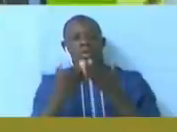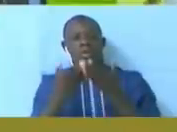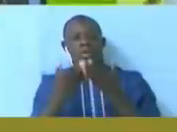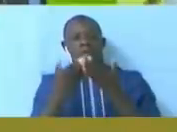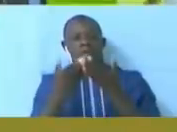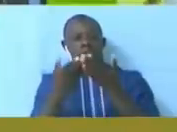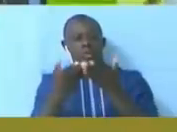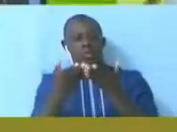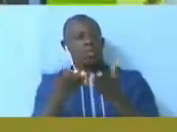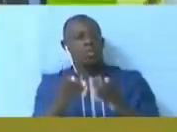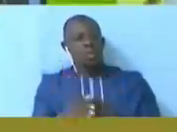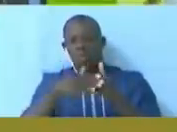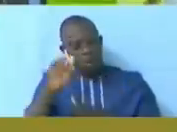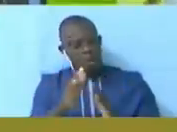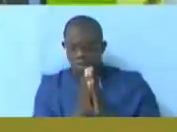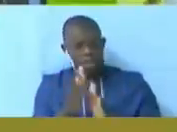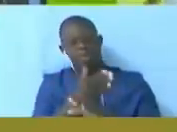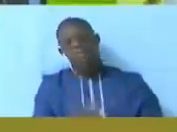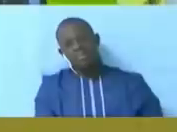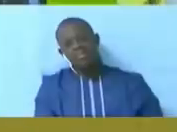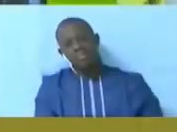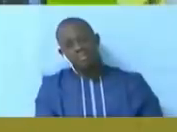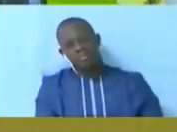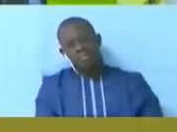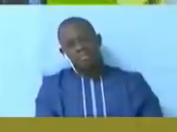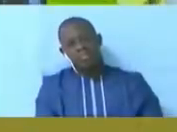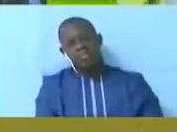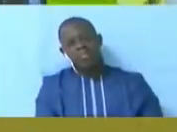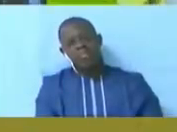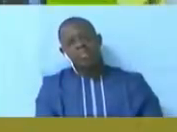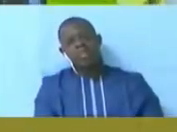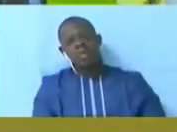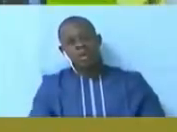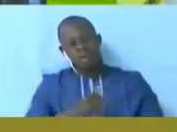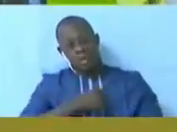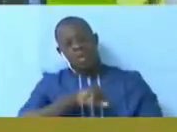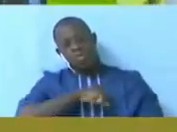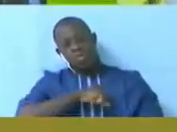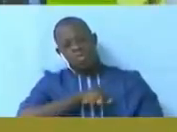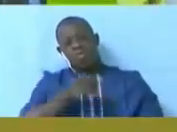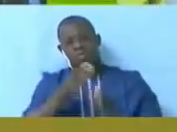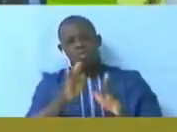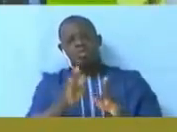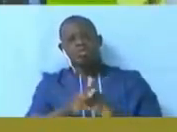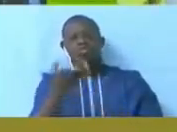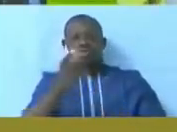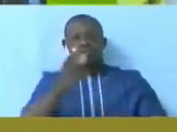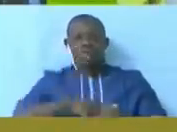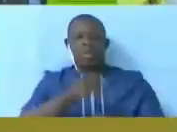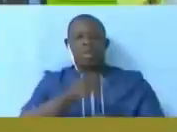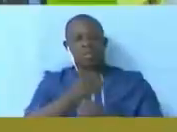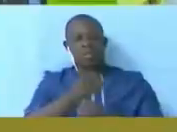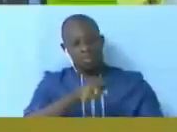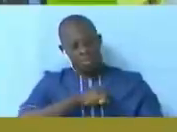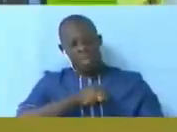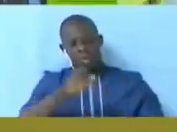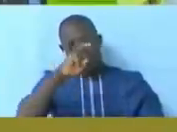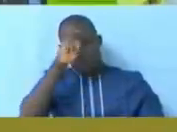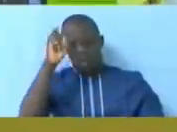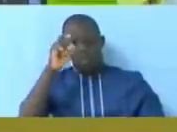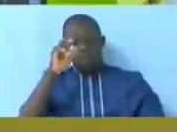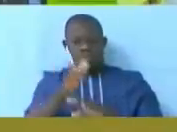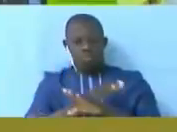Yes. On my own accord, sometimes it even affects my work, my coursework.